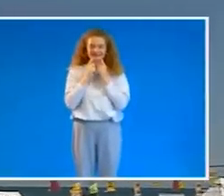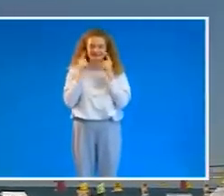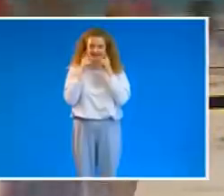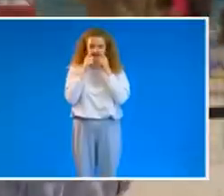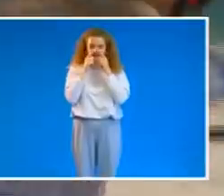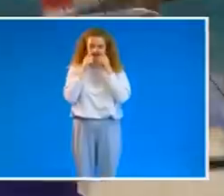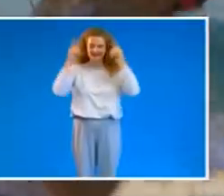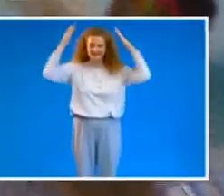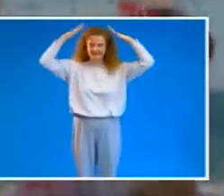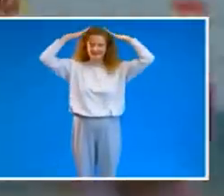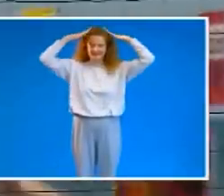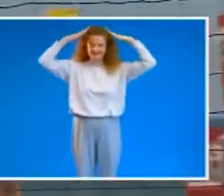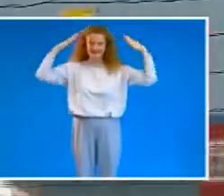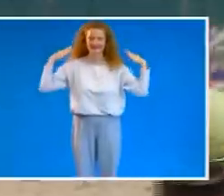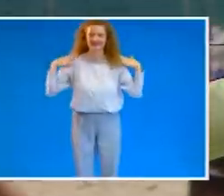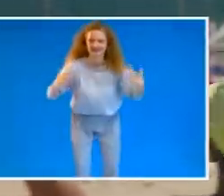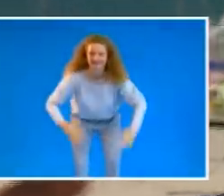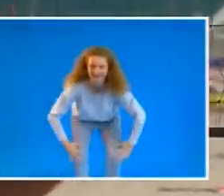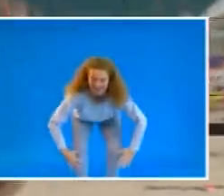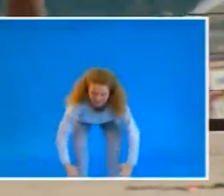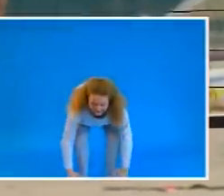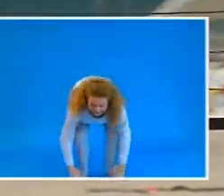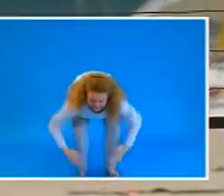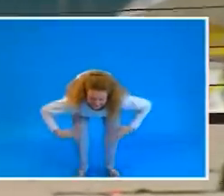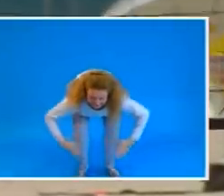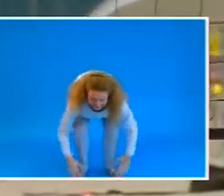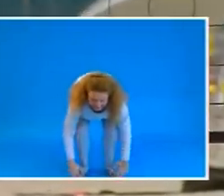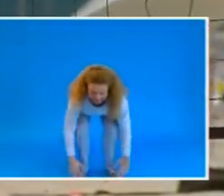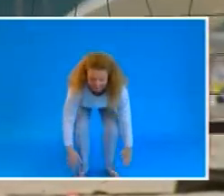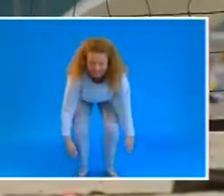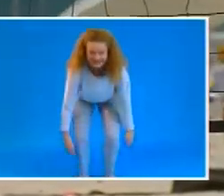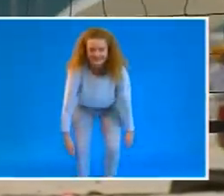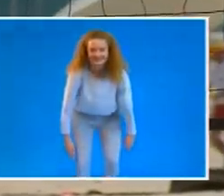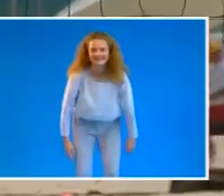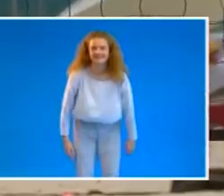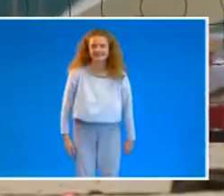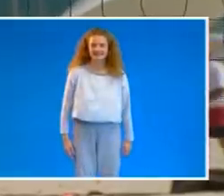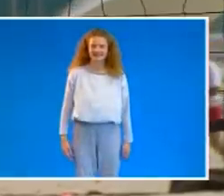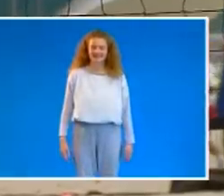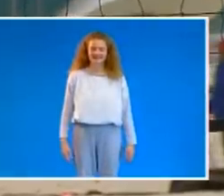and mouth and nose. Head, shoulders, knees and toes.